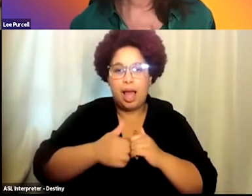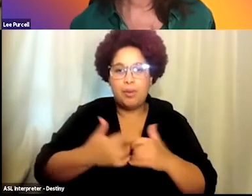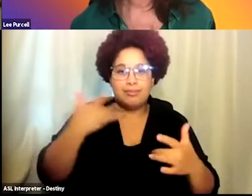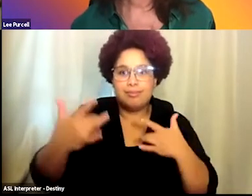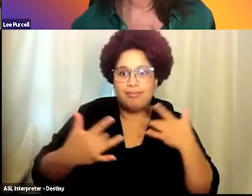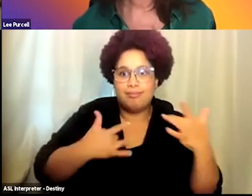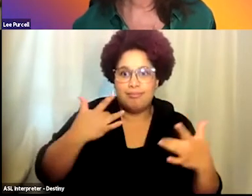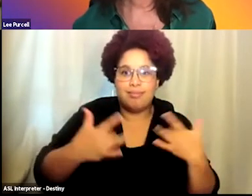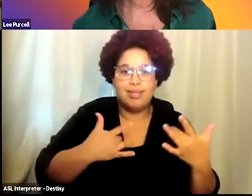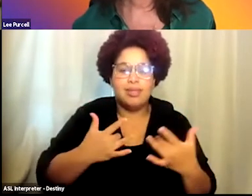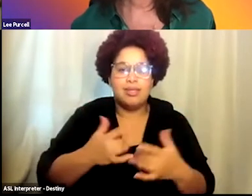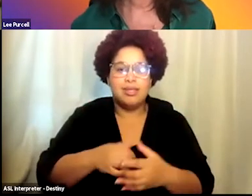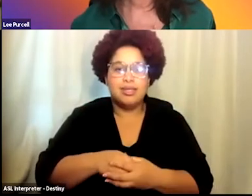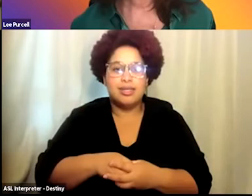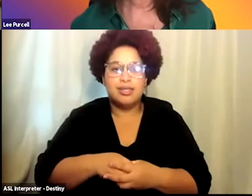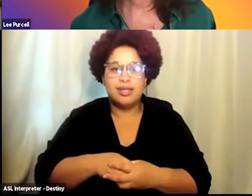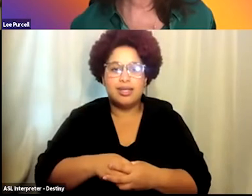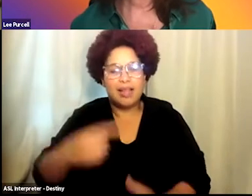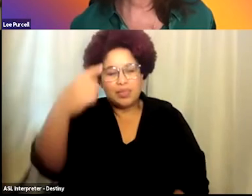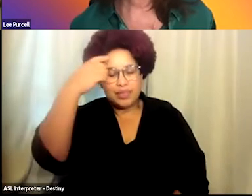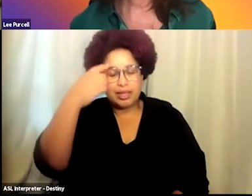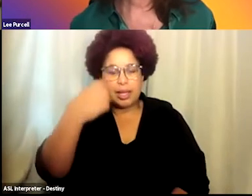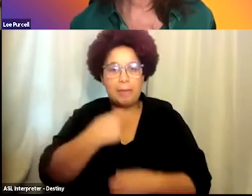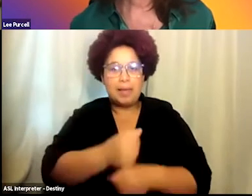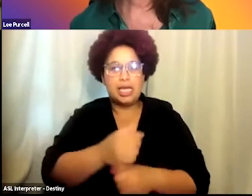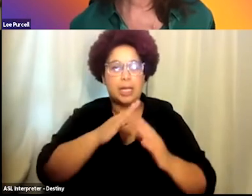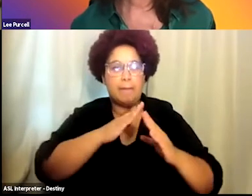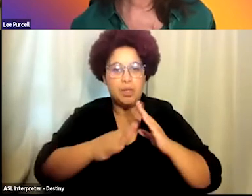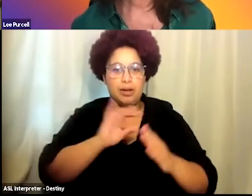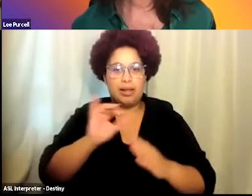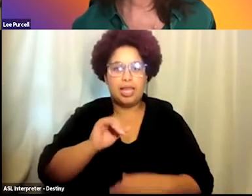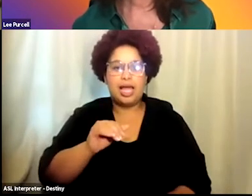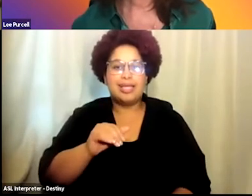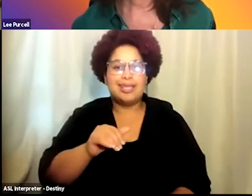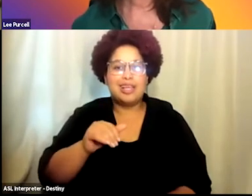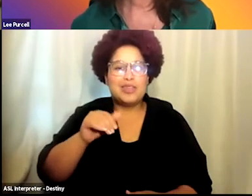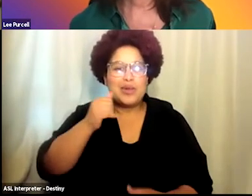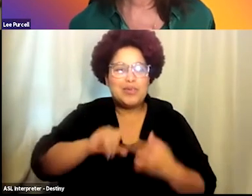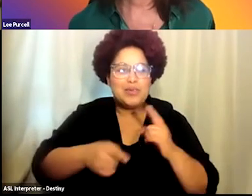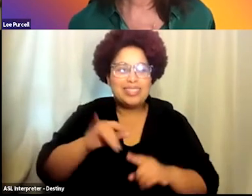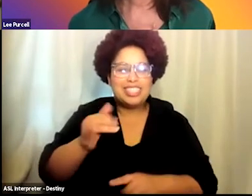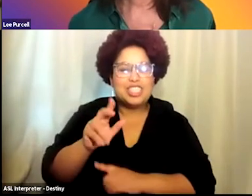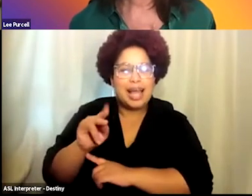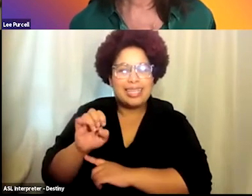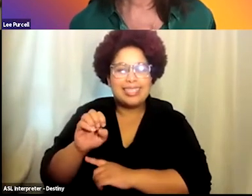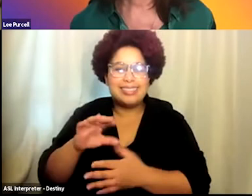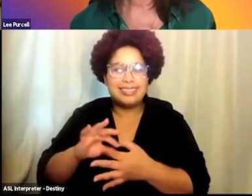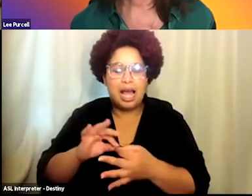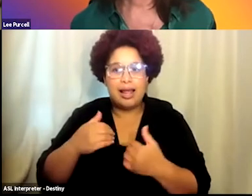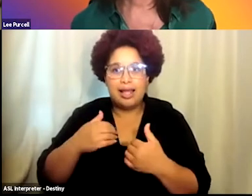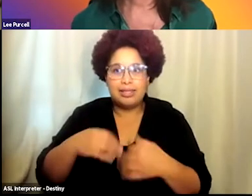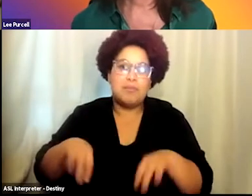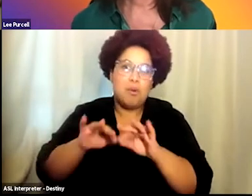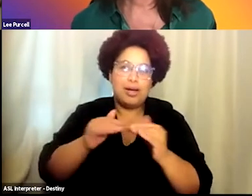is, and I think creating a community like the girlfriends that Jackie was talking about is equally important, and